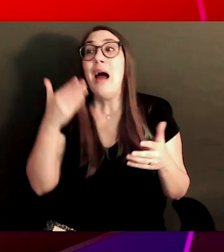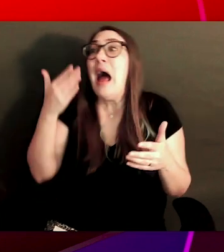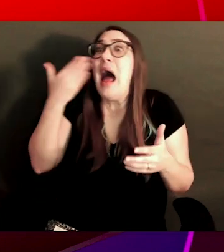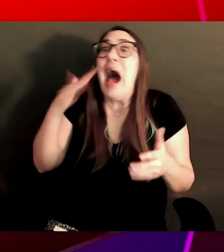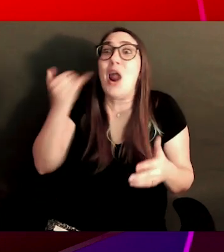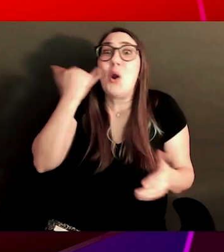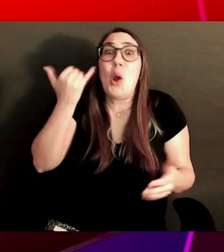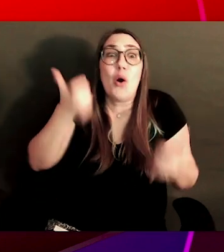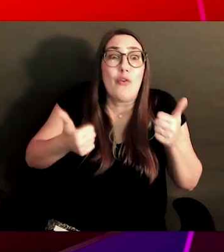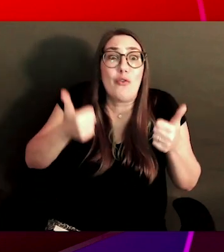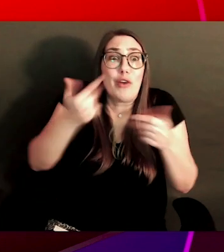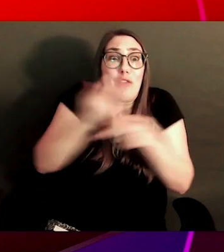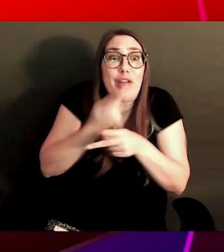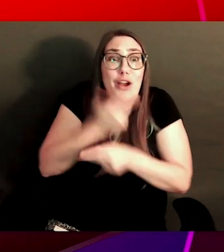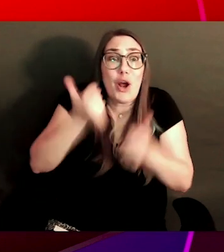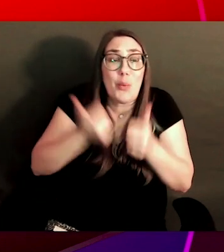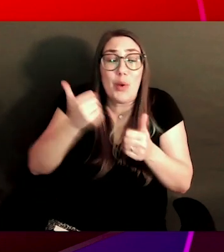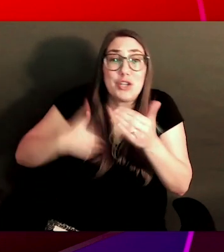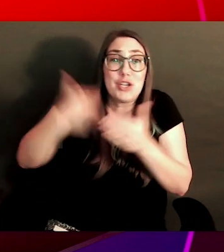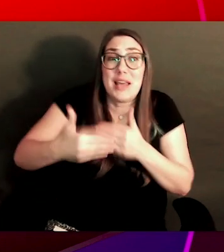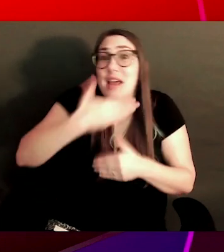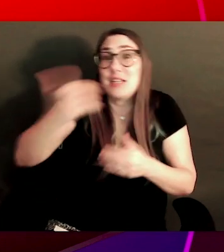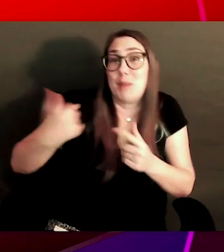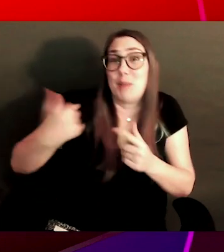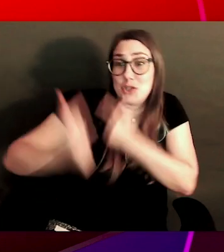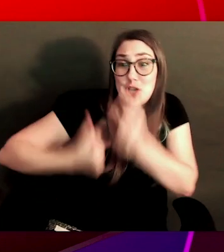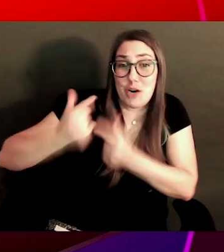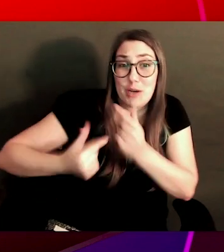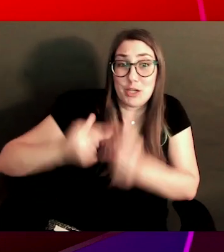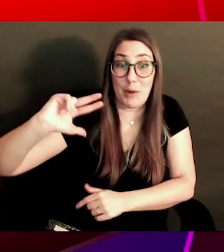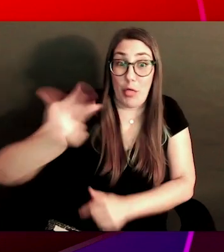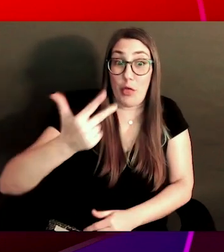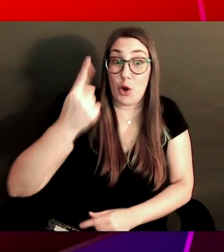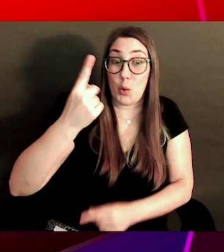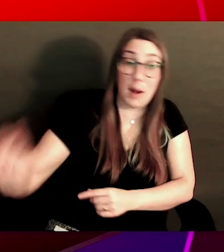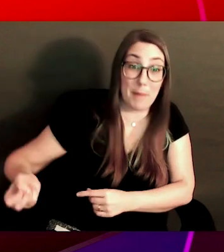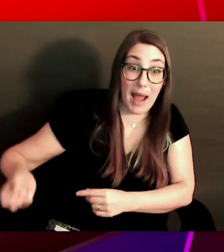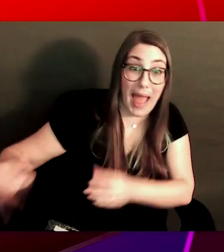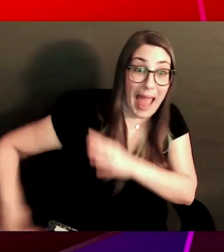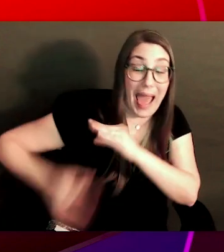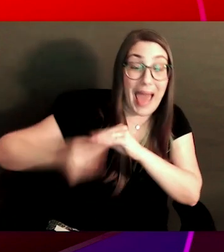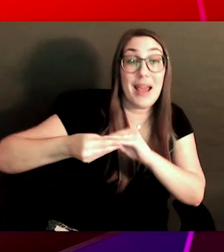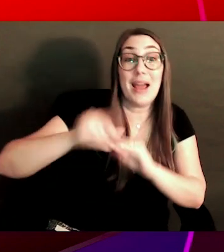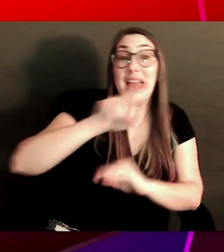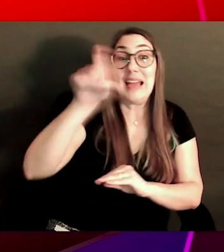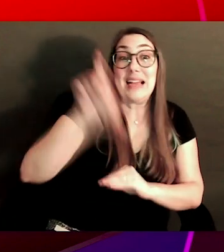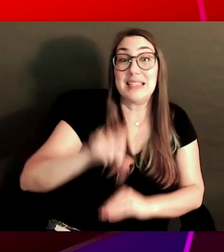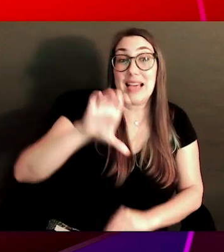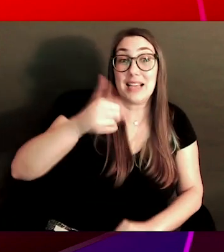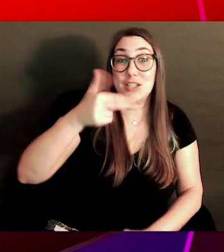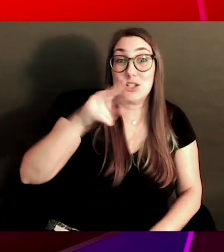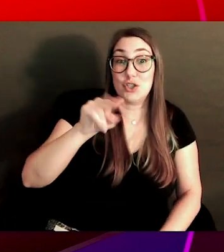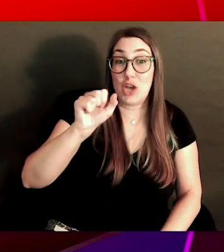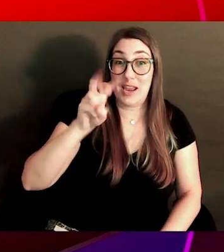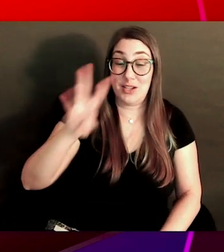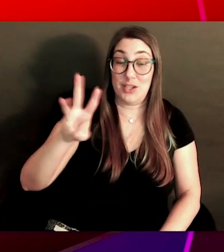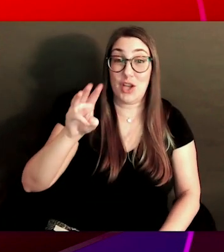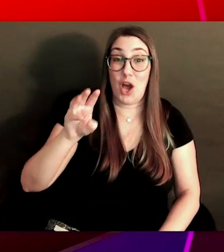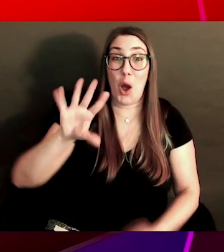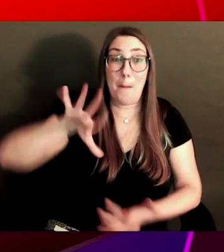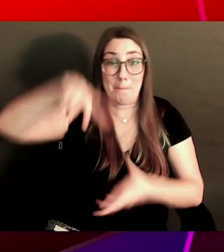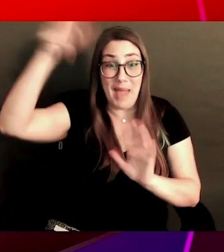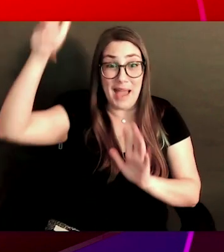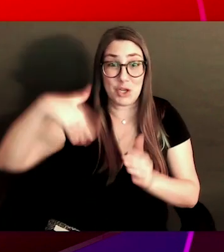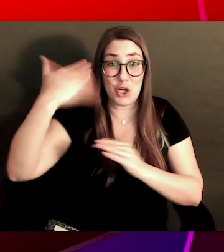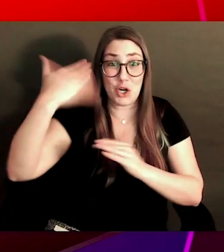next generation best. I'm going to throw a third one in there, too. Okay. Texas Chainsaw Massacre, the next generation. That's on the list, too. But I think